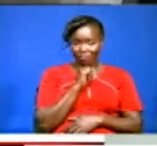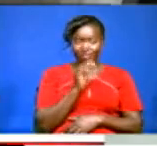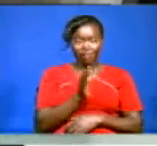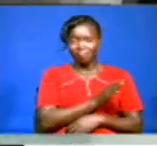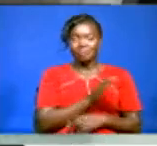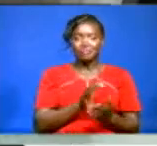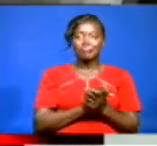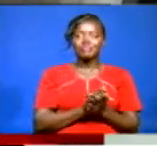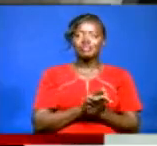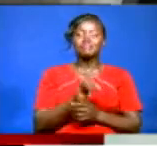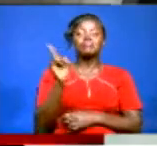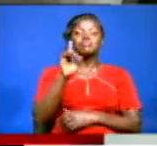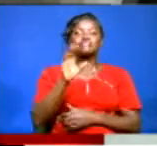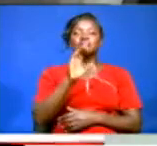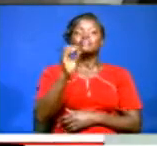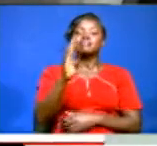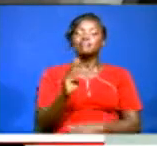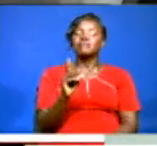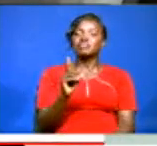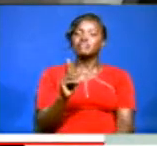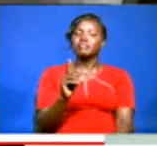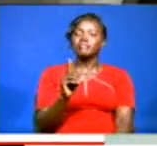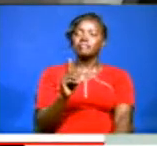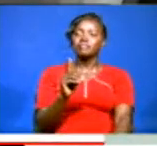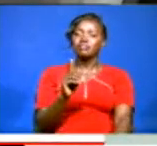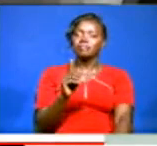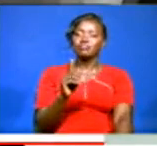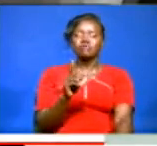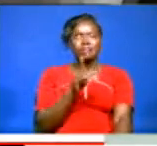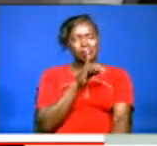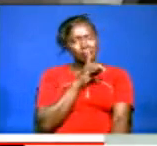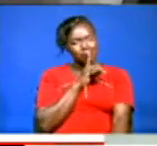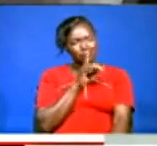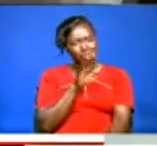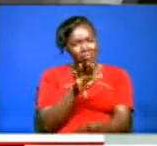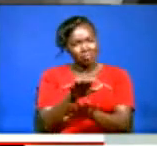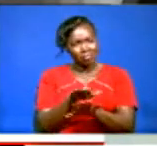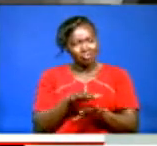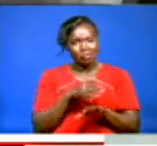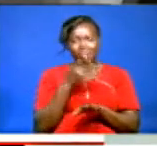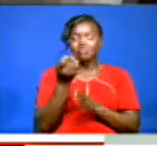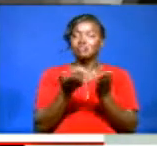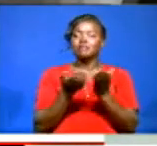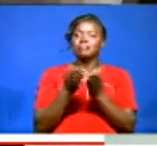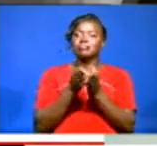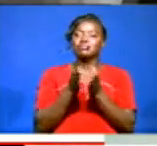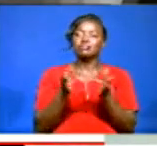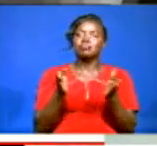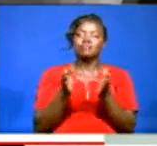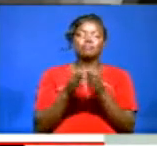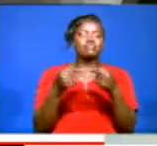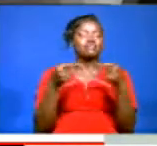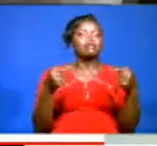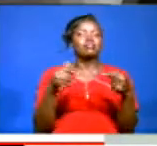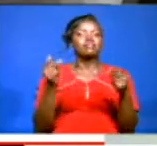Now, the capital city's central business district remained relatively quiet and slow, with only a few businesses opened, a contrast with other